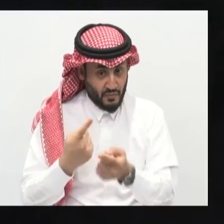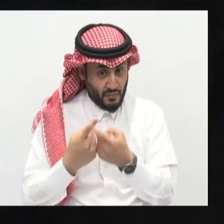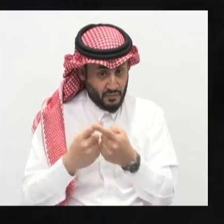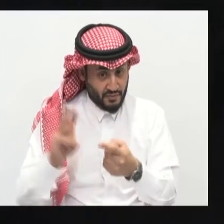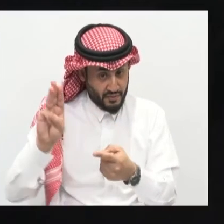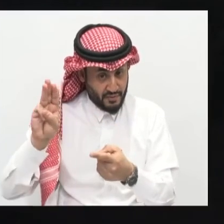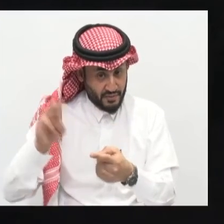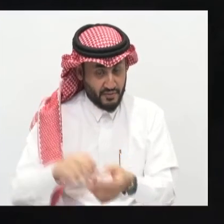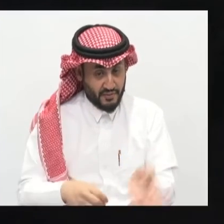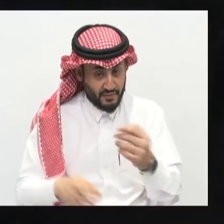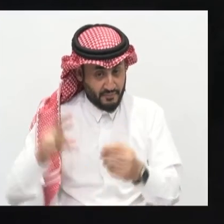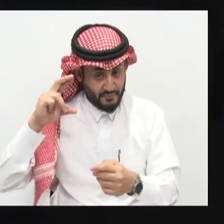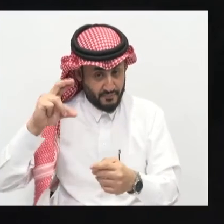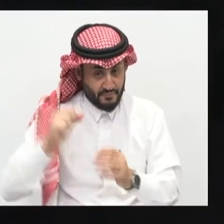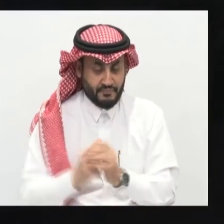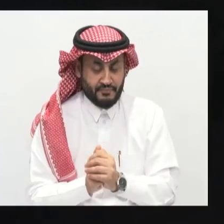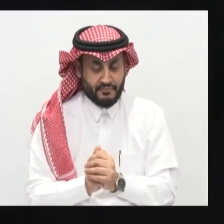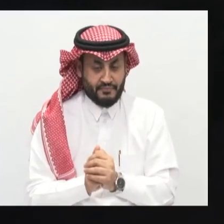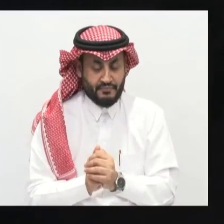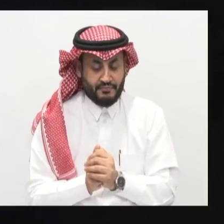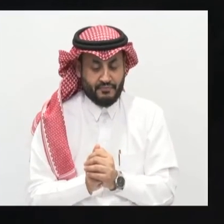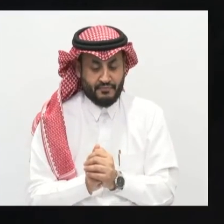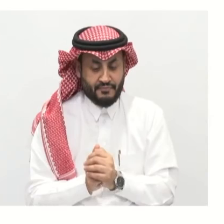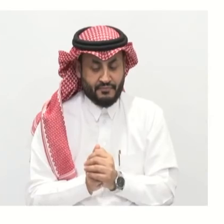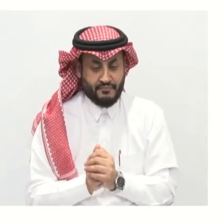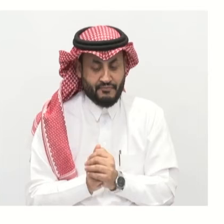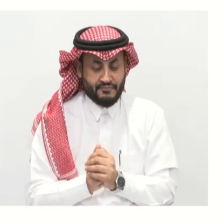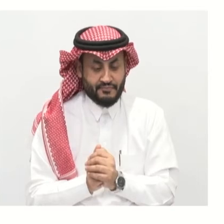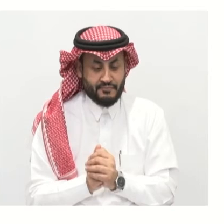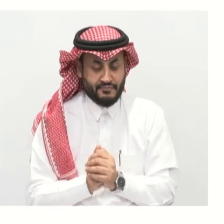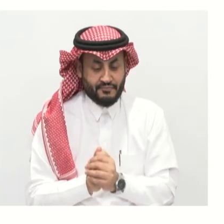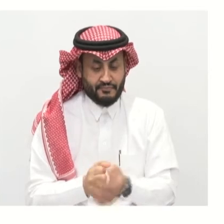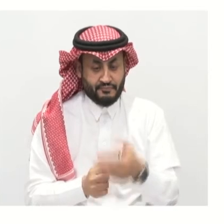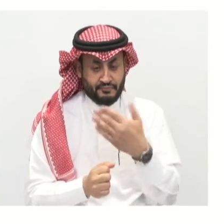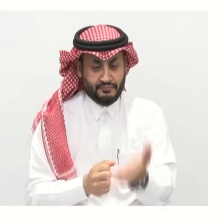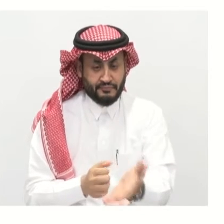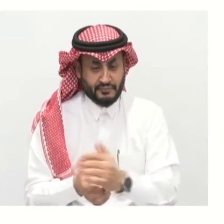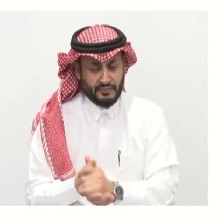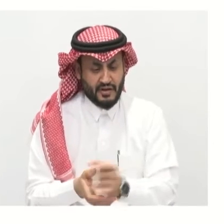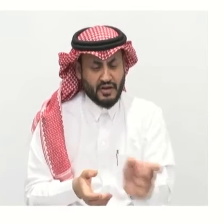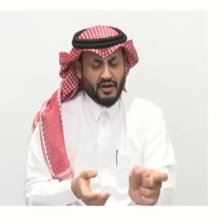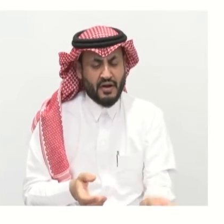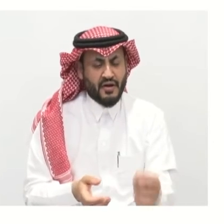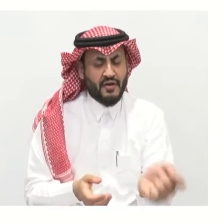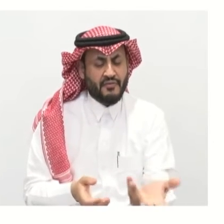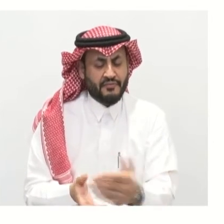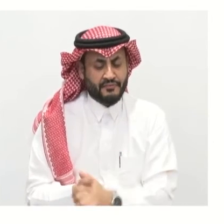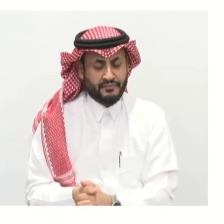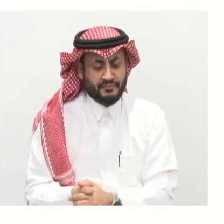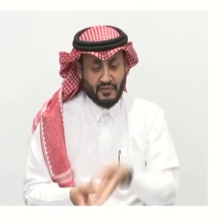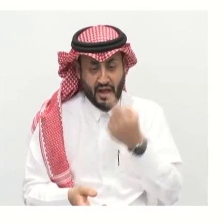the th and the. Okay. It says here,